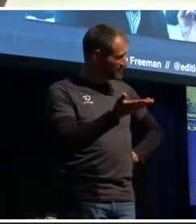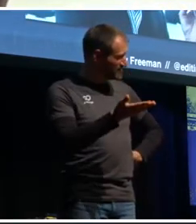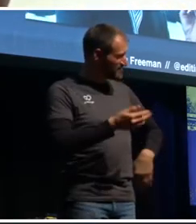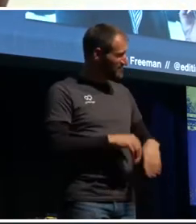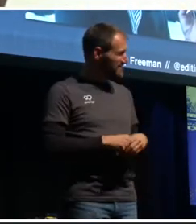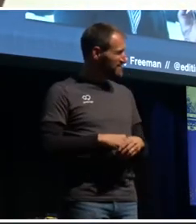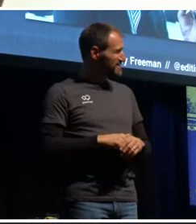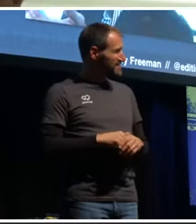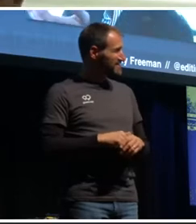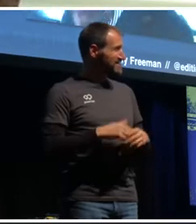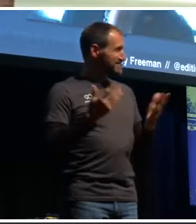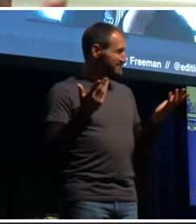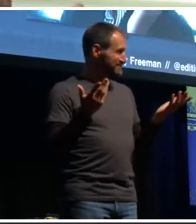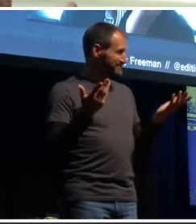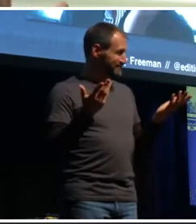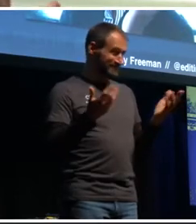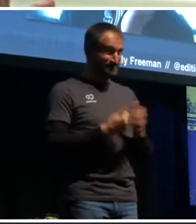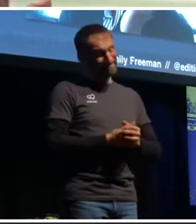Order of operations matters here.